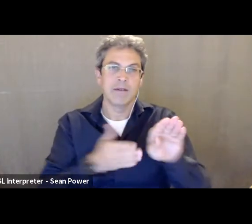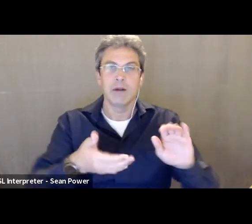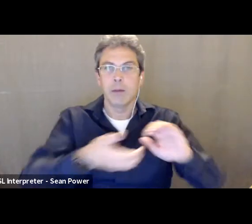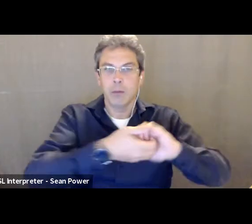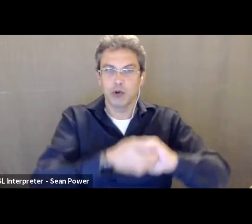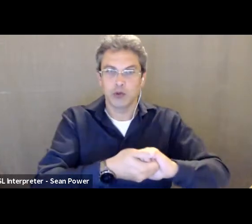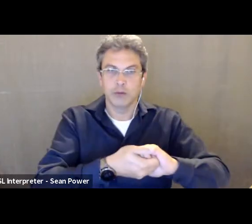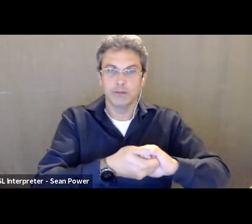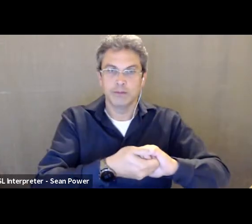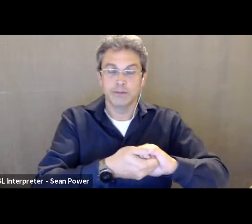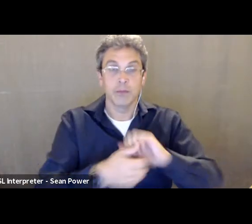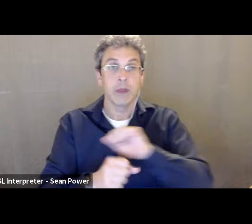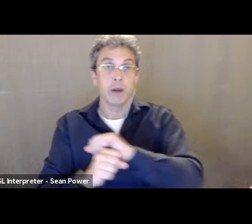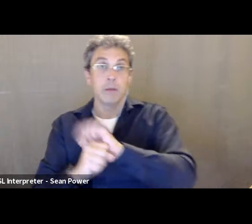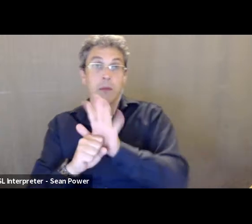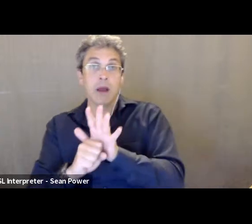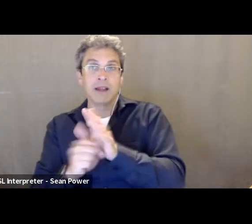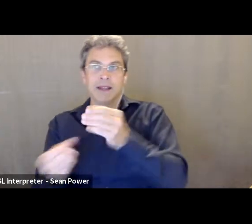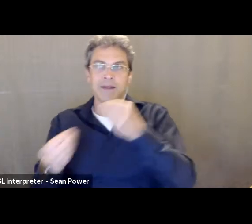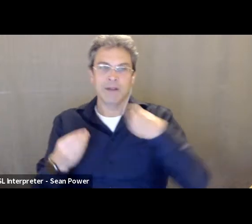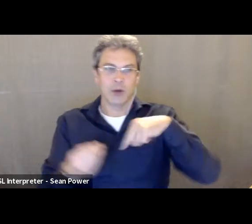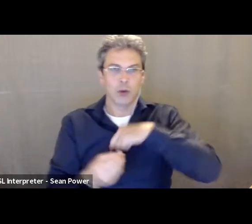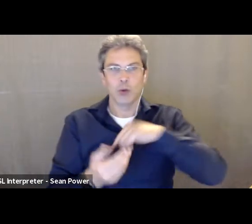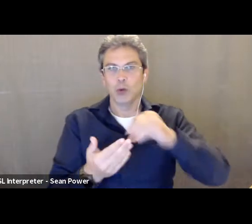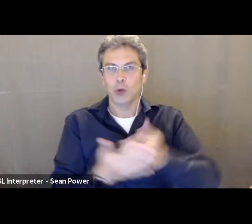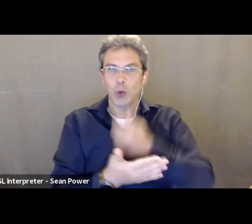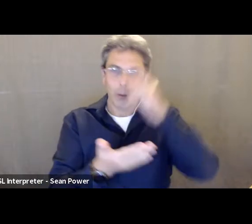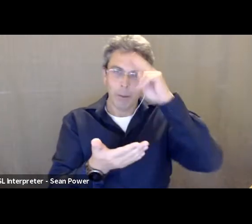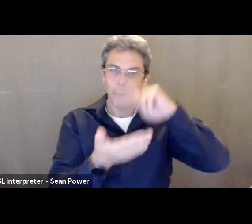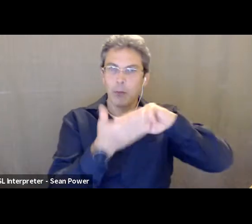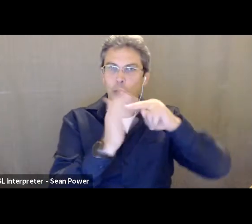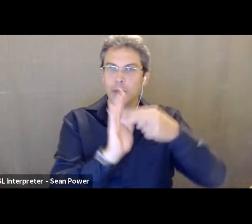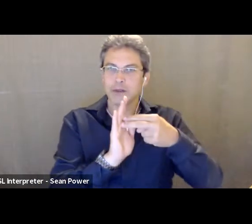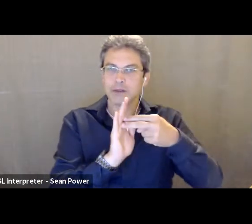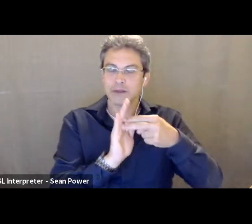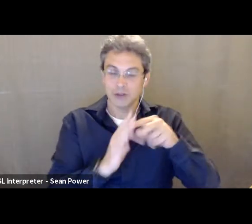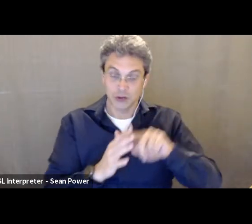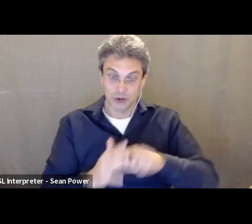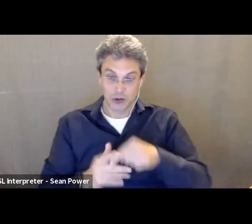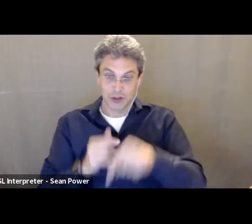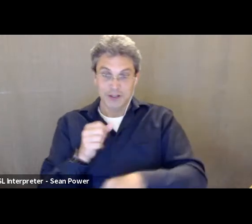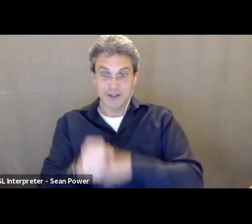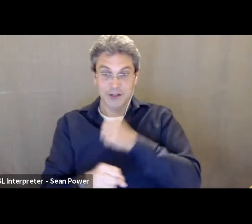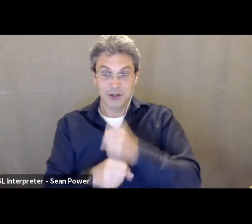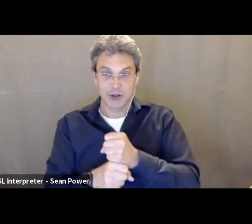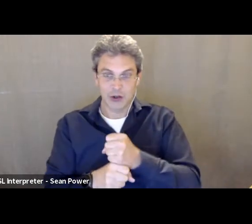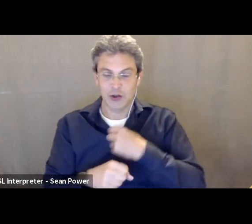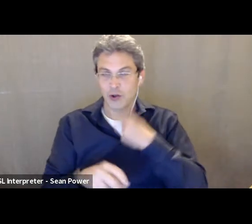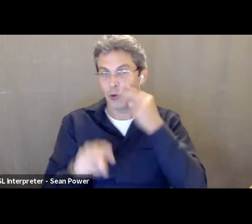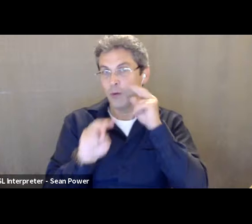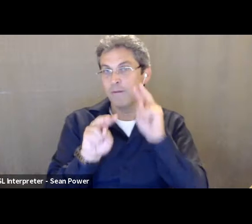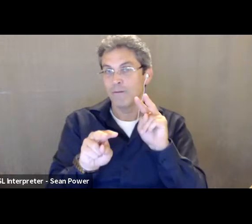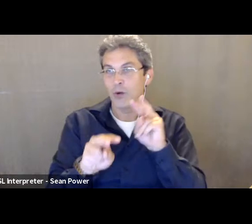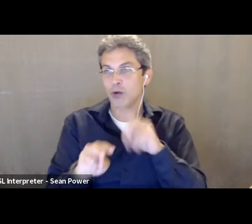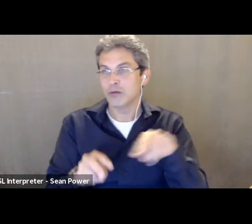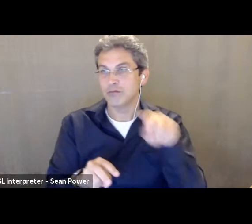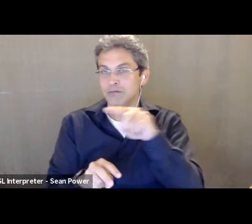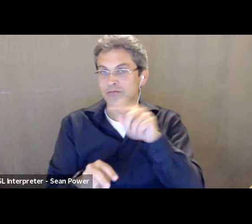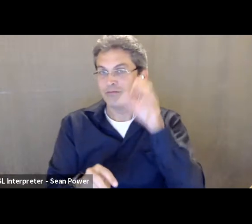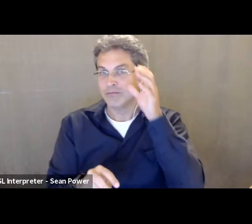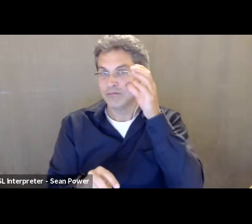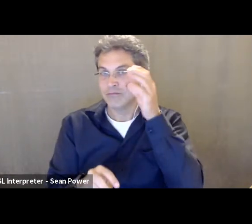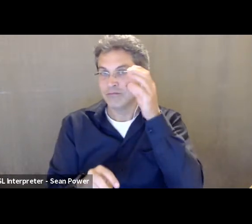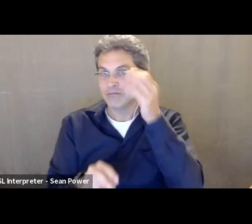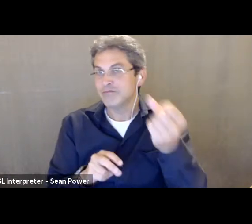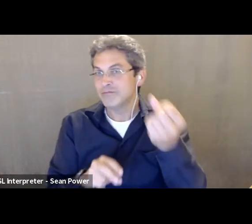of purpose as a university. And as we begin this academic year, I look forward to hearing from you on how we can continue to